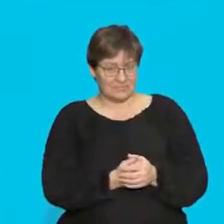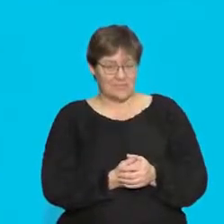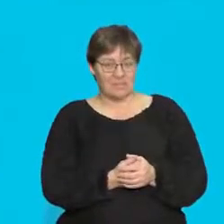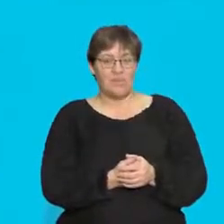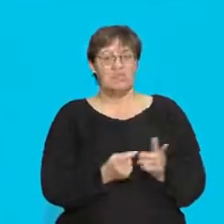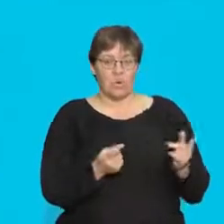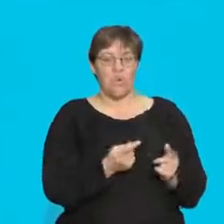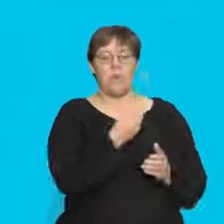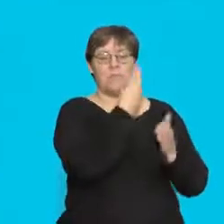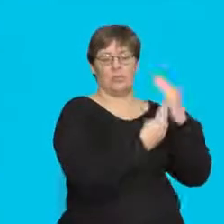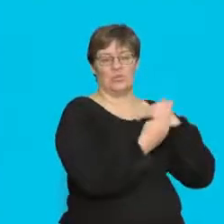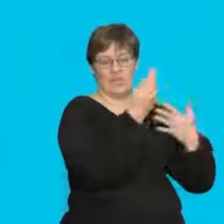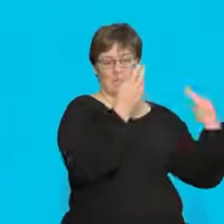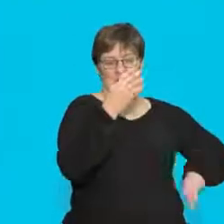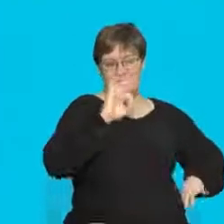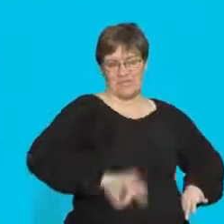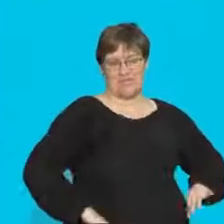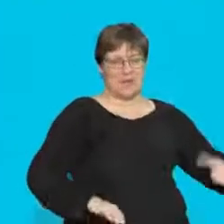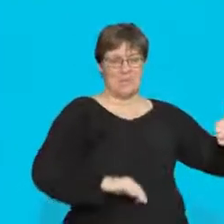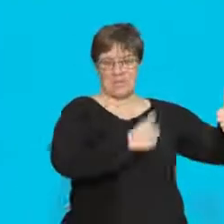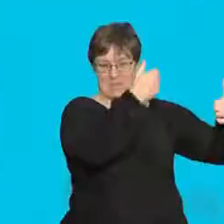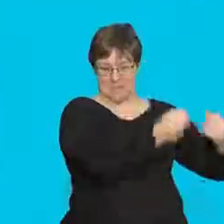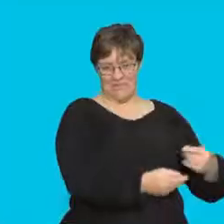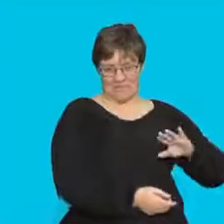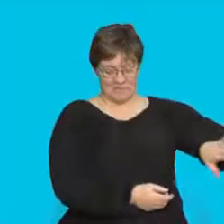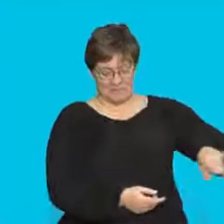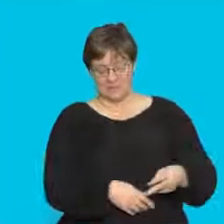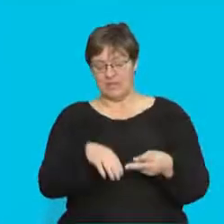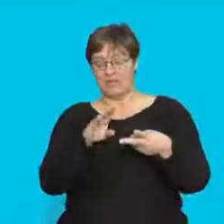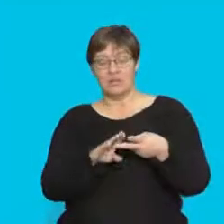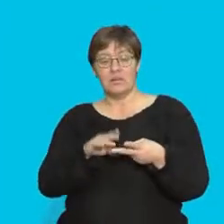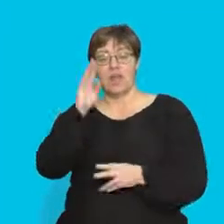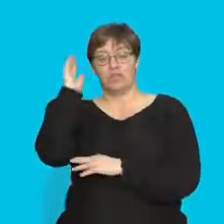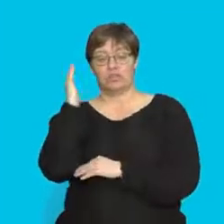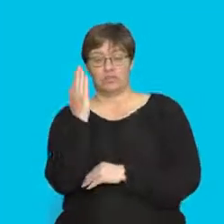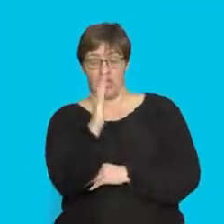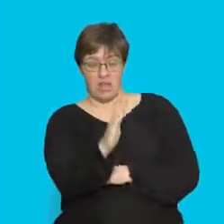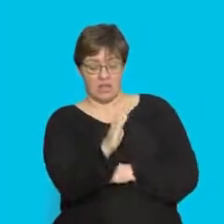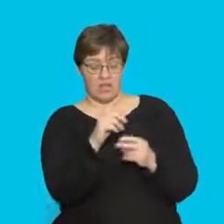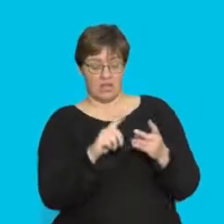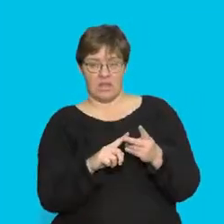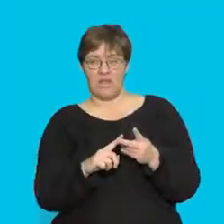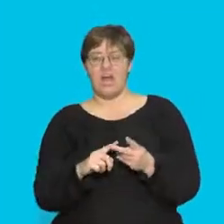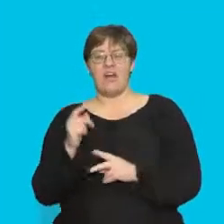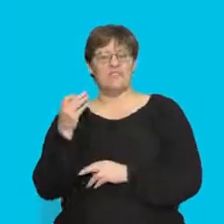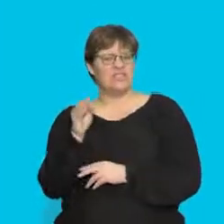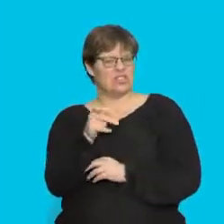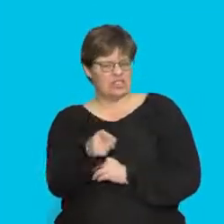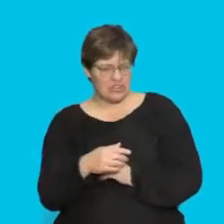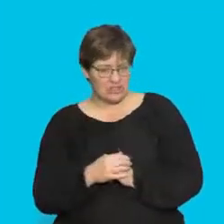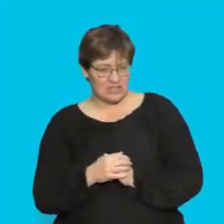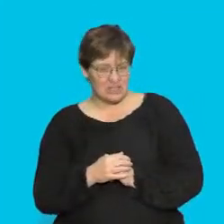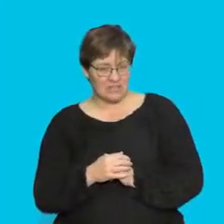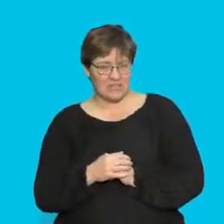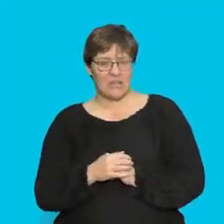getting food. So this one is mutualism. What about the shark and the